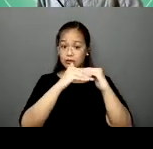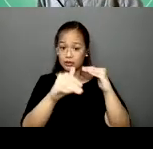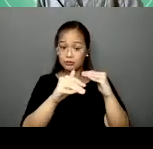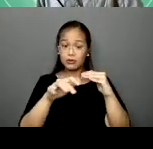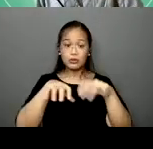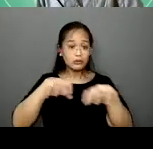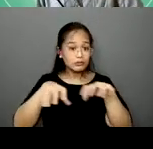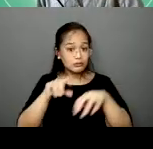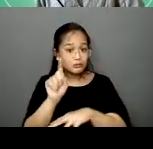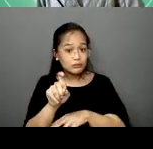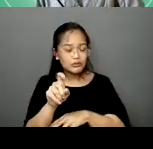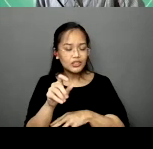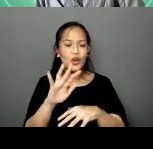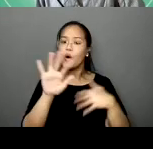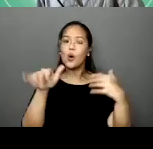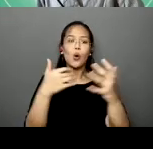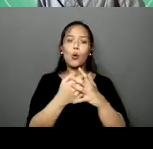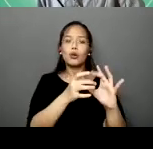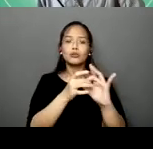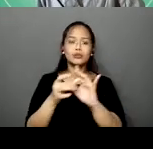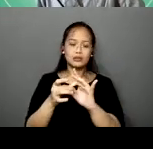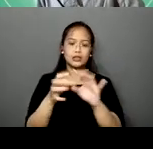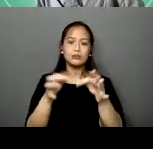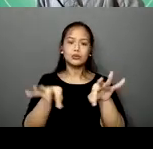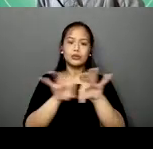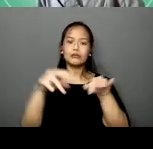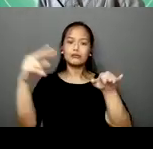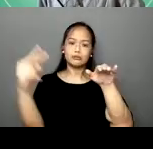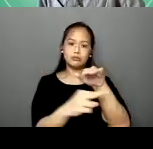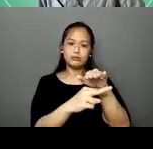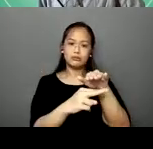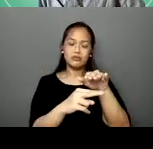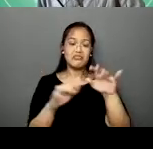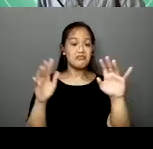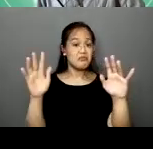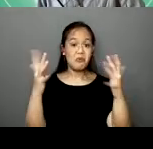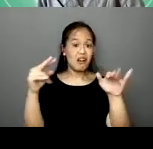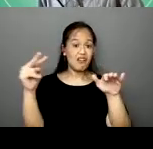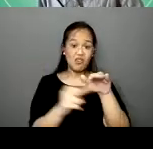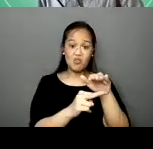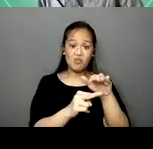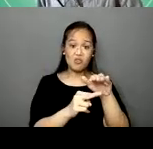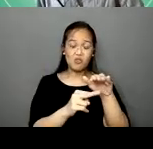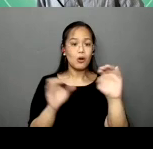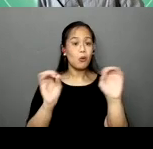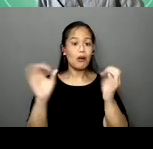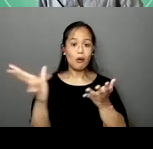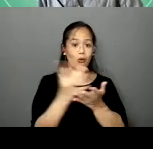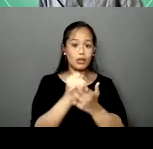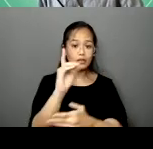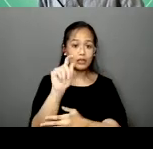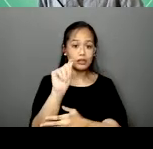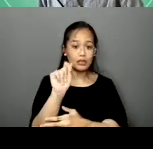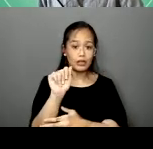to transparency. And without transparency and the ability to collect data and metrics, there is no way to